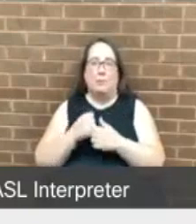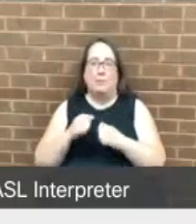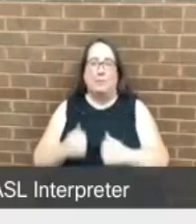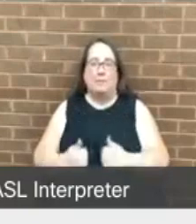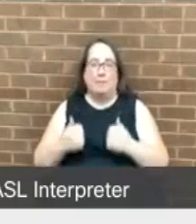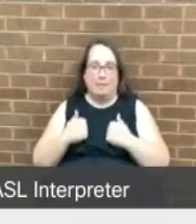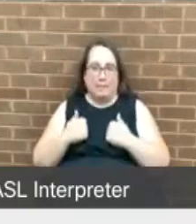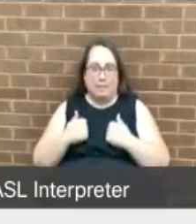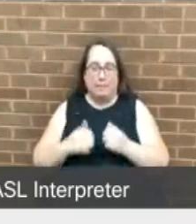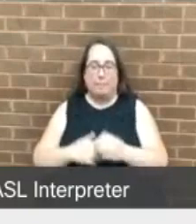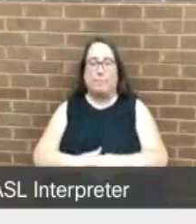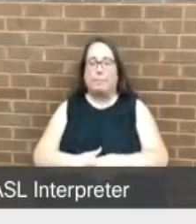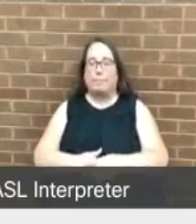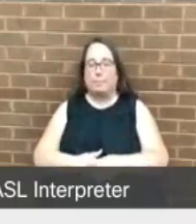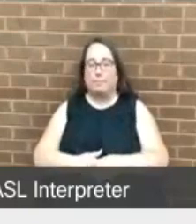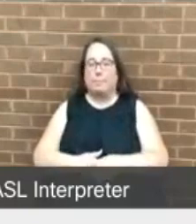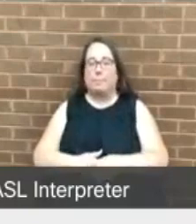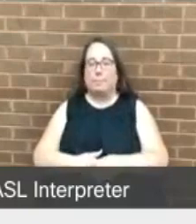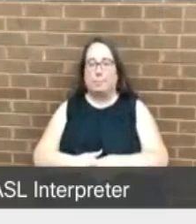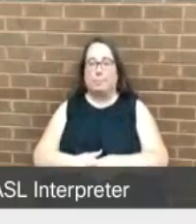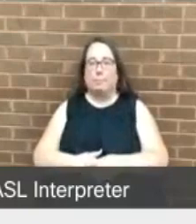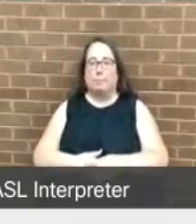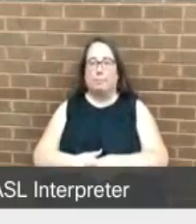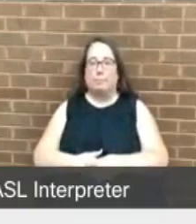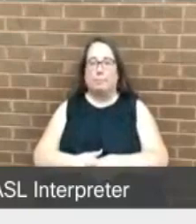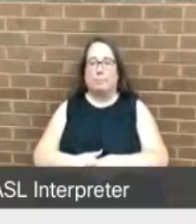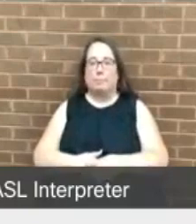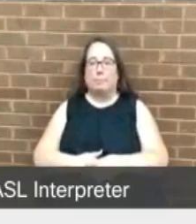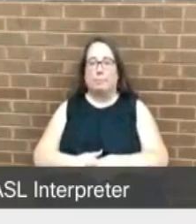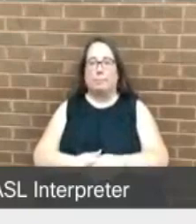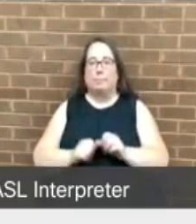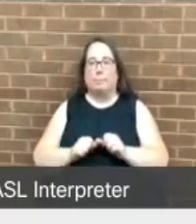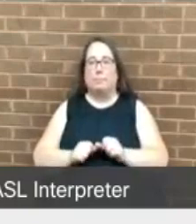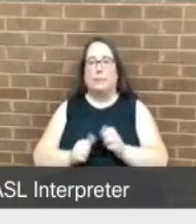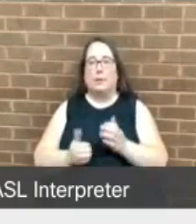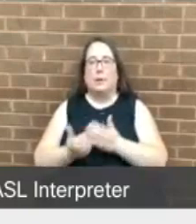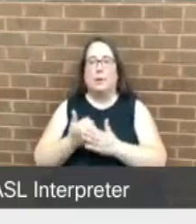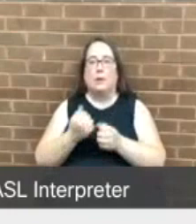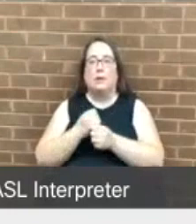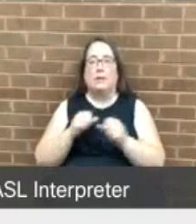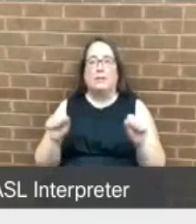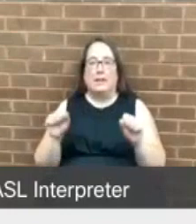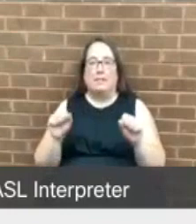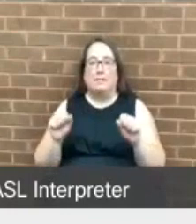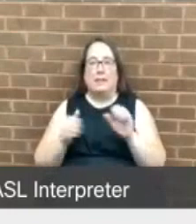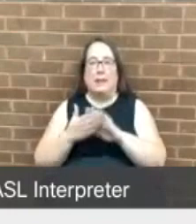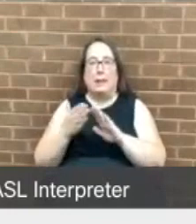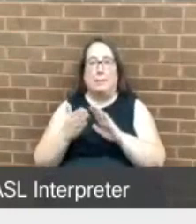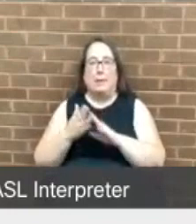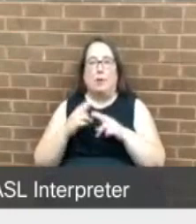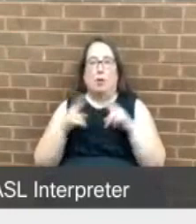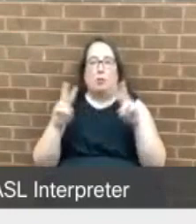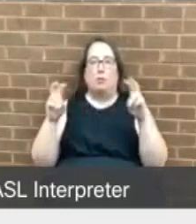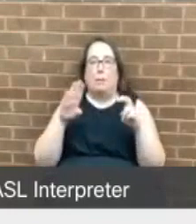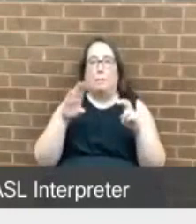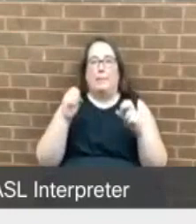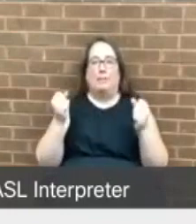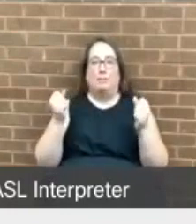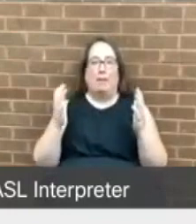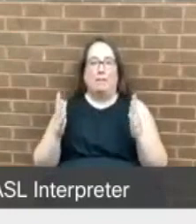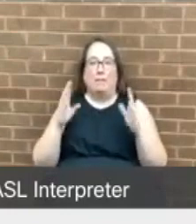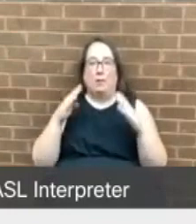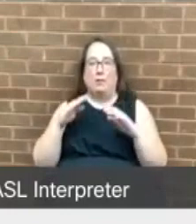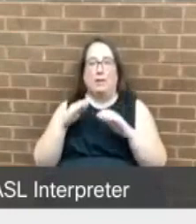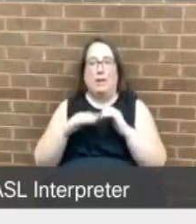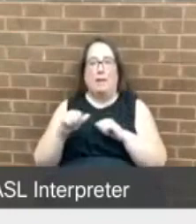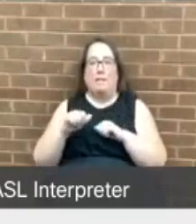roadways. We also continue to push our new overarching safety campaign called Be the Driver, which focuses that every time you get